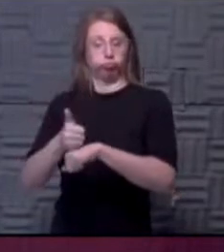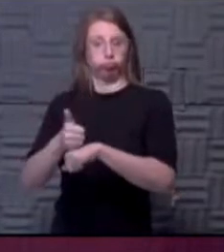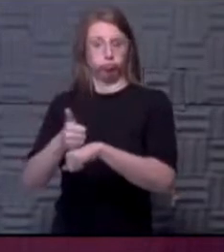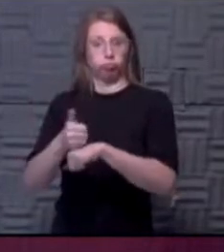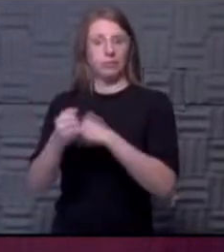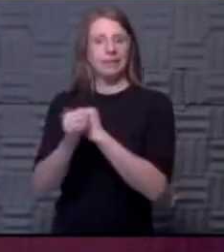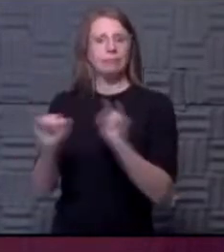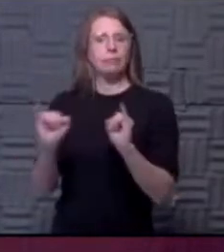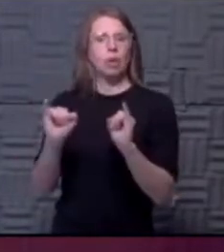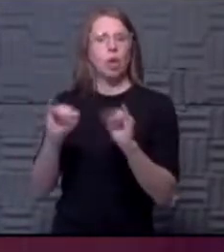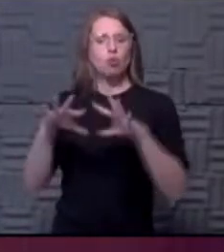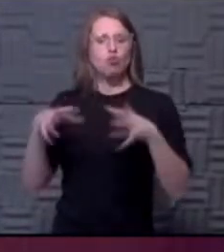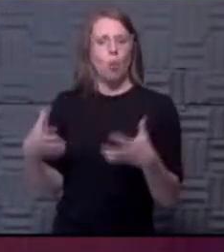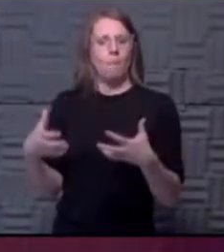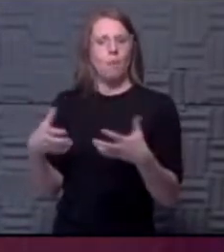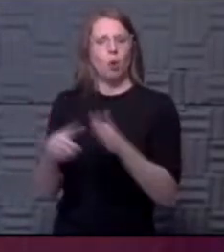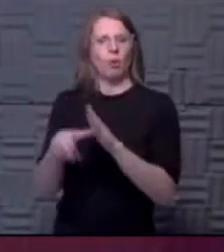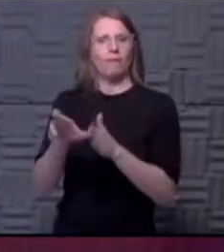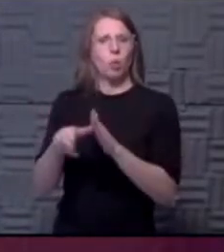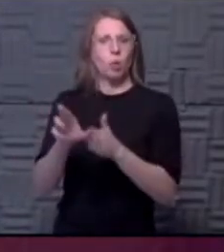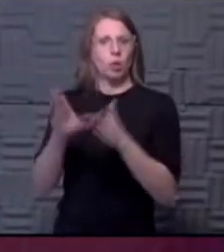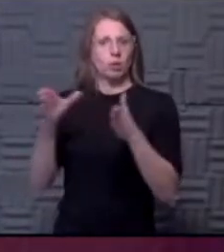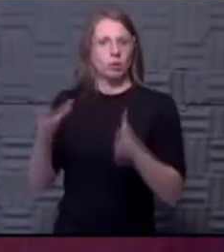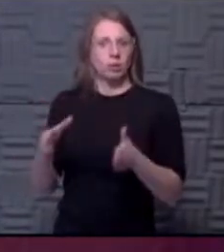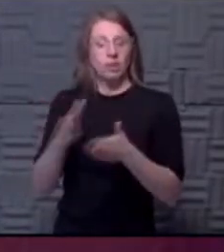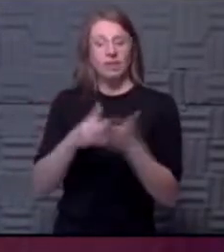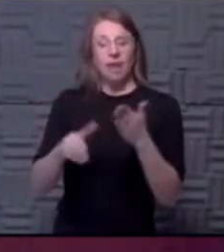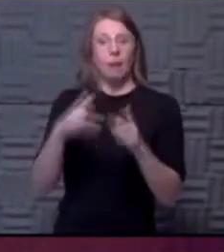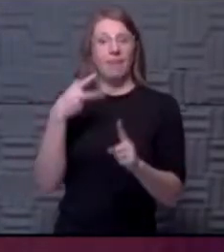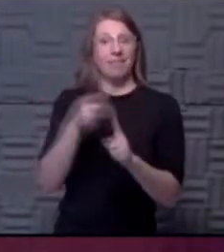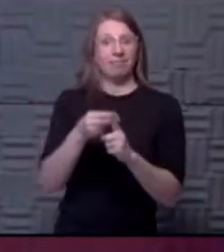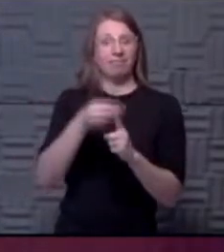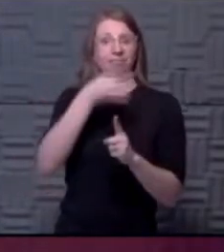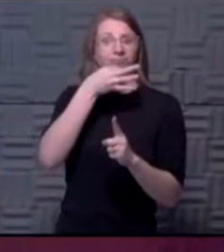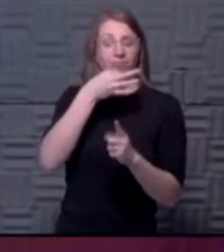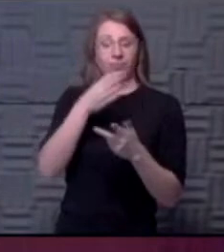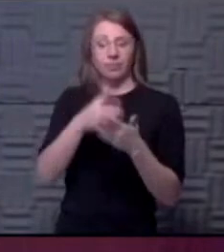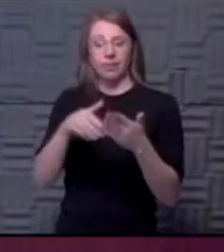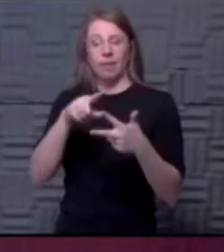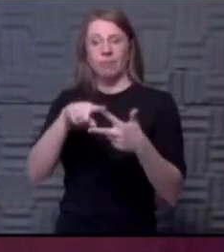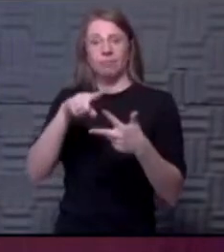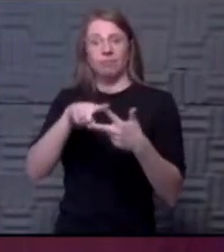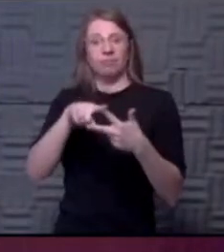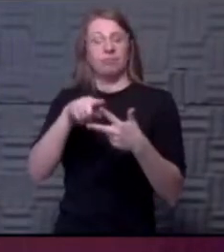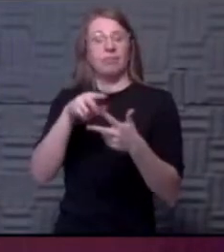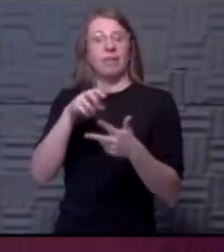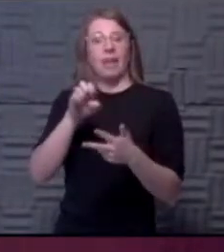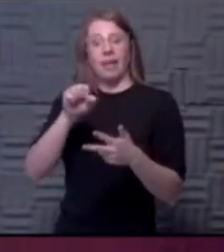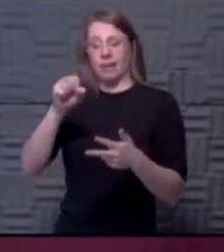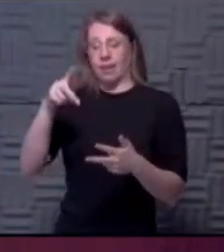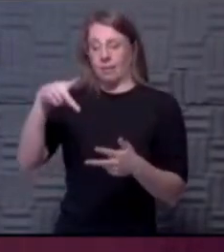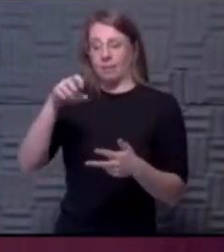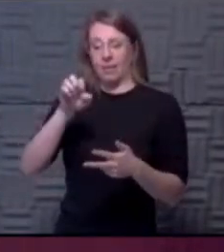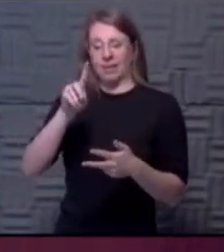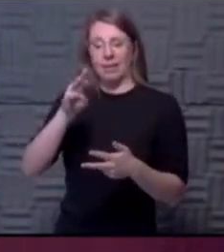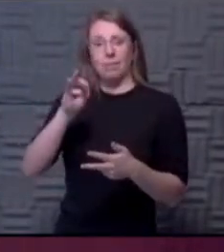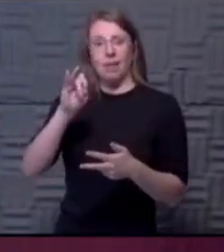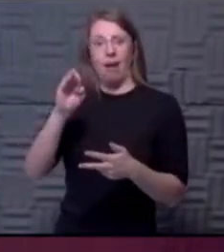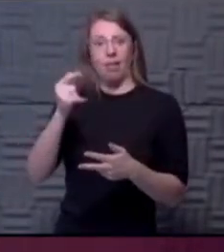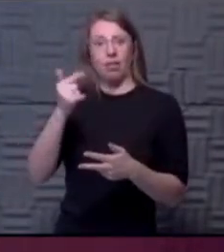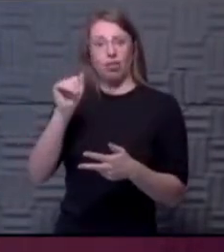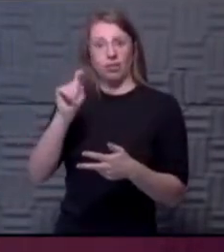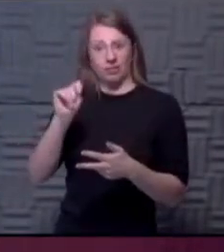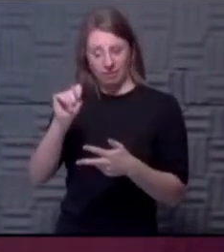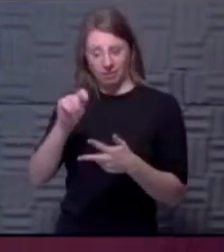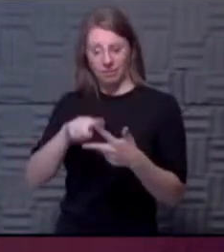an independent group of reviewers. Some are vaccine experts, some are epidemiologists, some are statisticians, but it's an independent